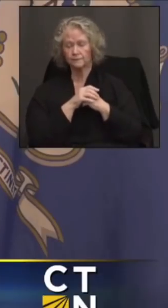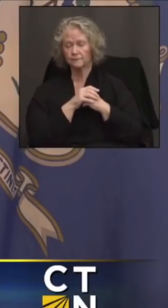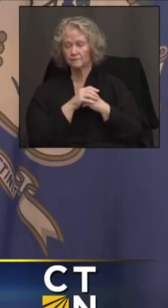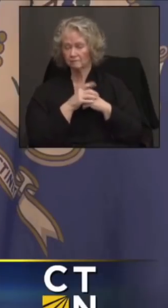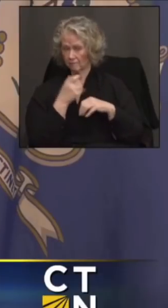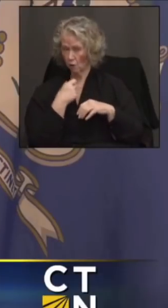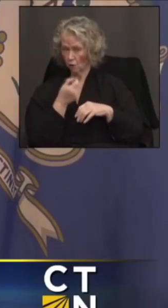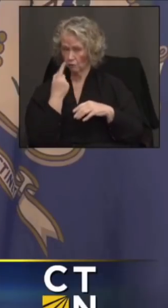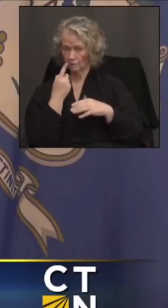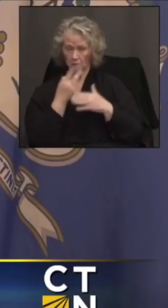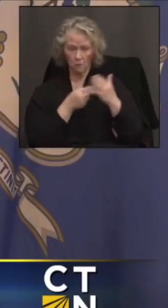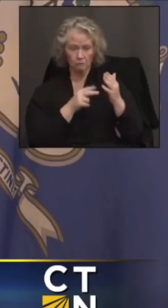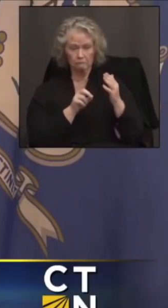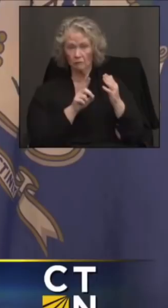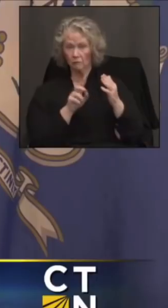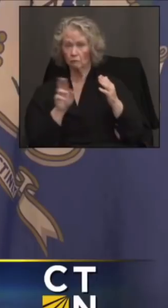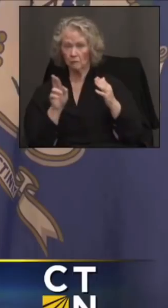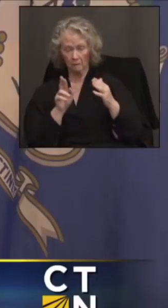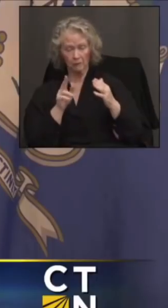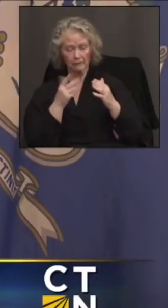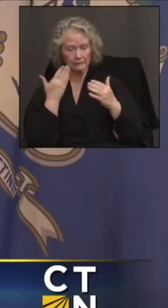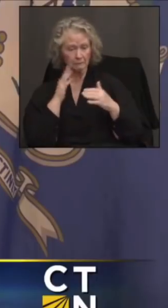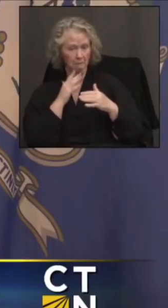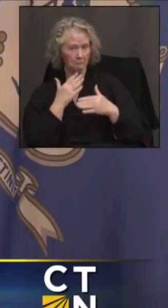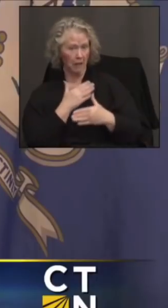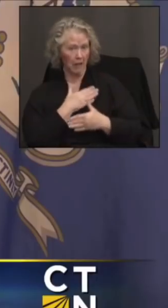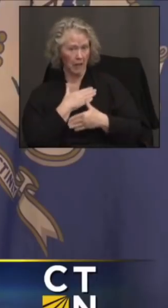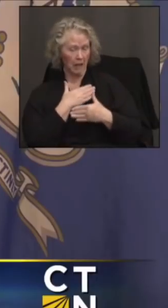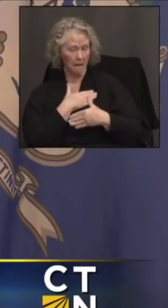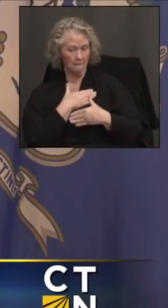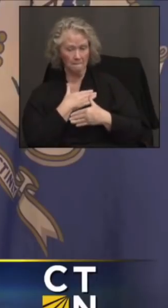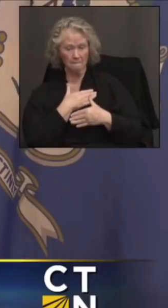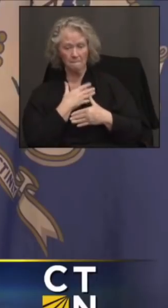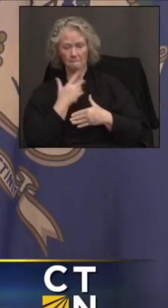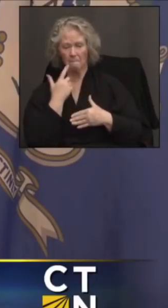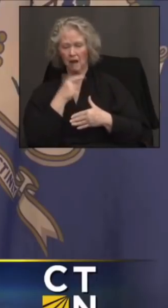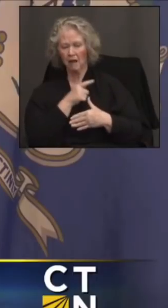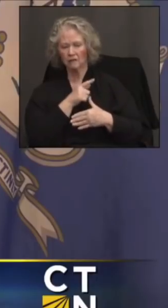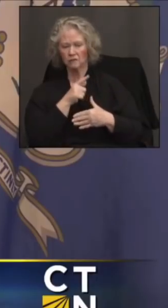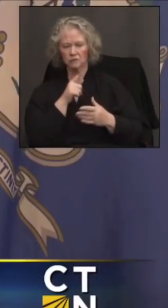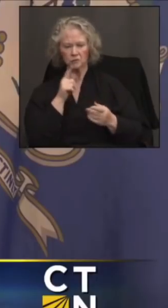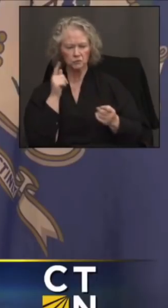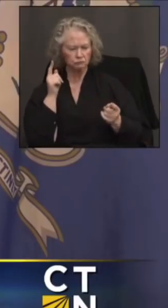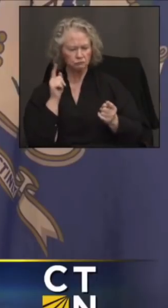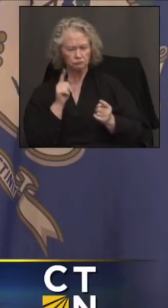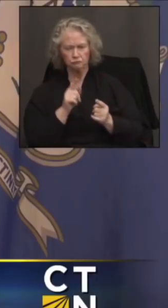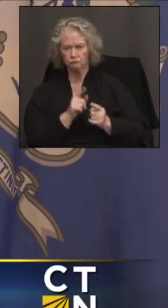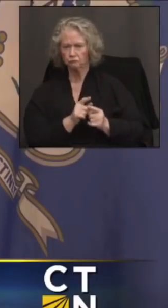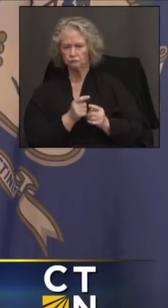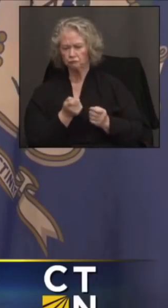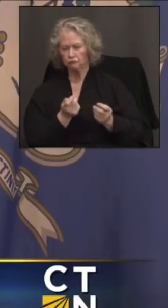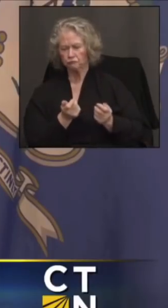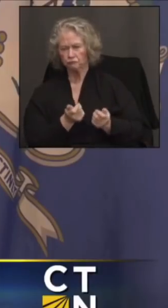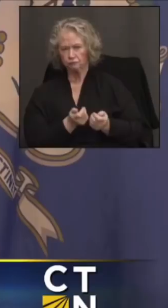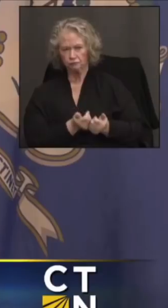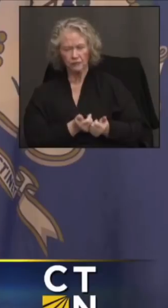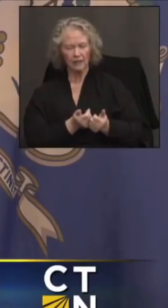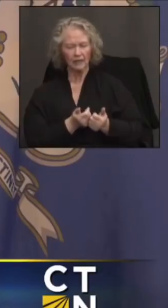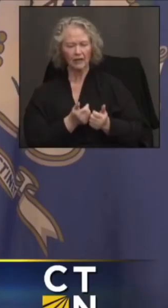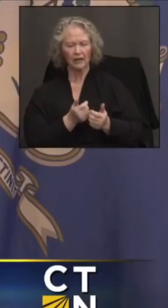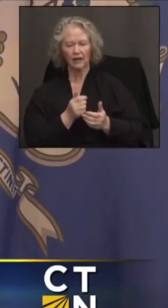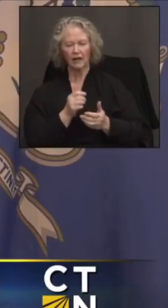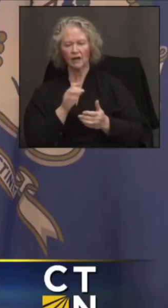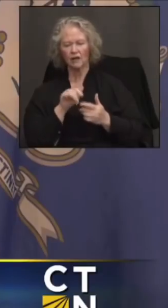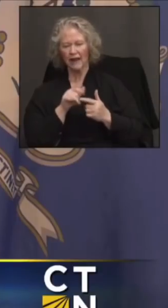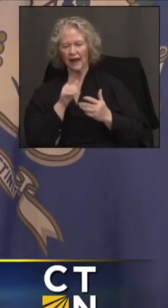leaders from both sides of the aisle were kind of happy. I guess the administration whittled down, more than 300 different policies and directives to